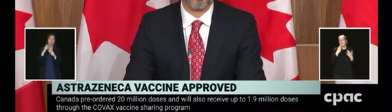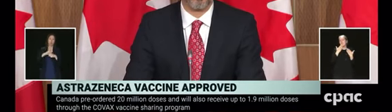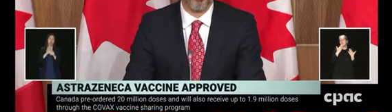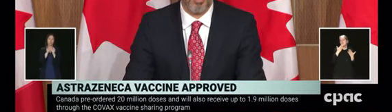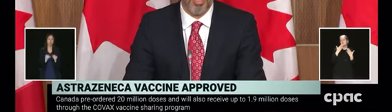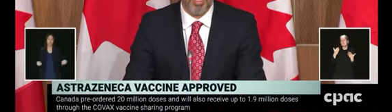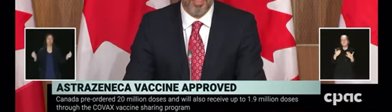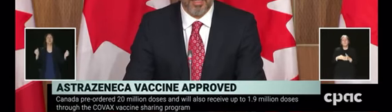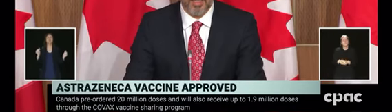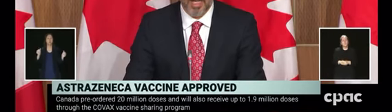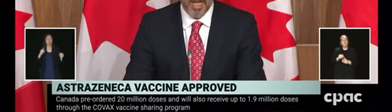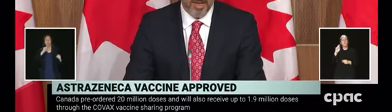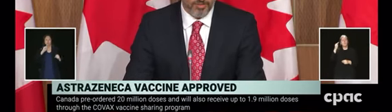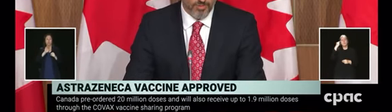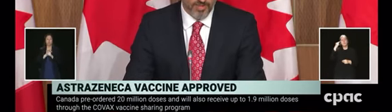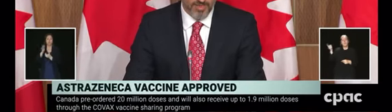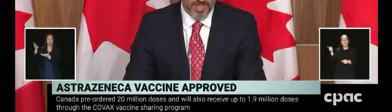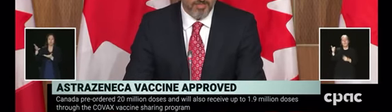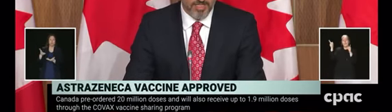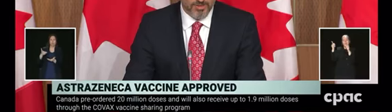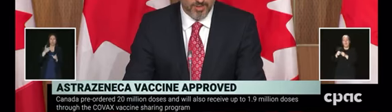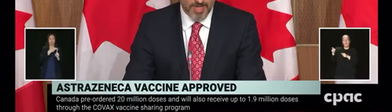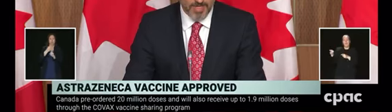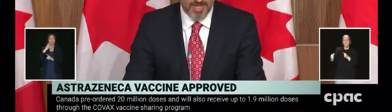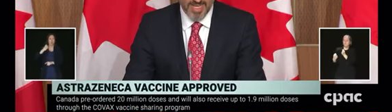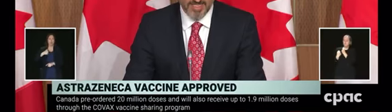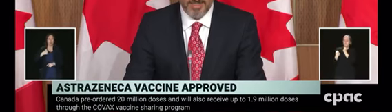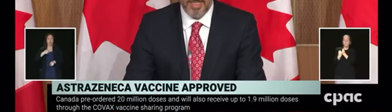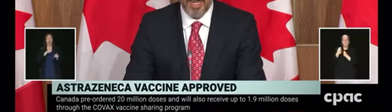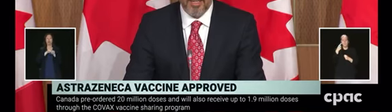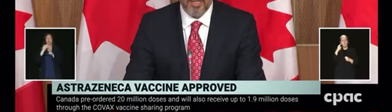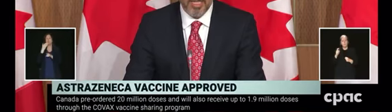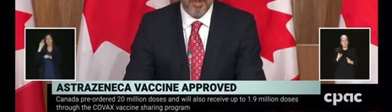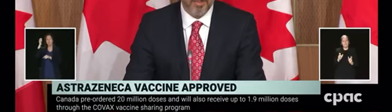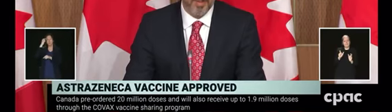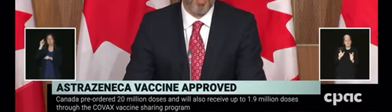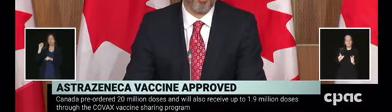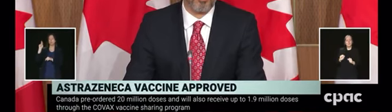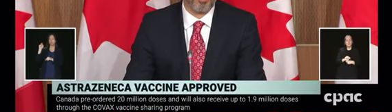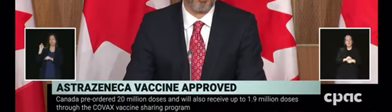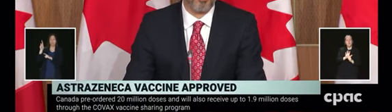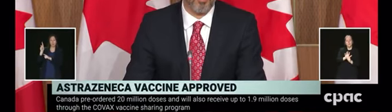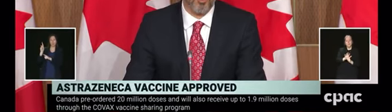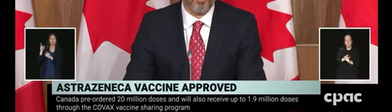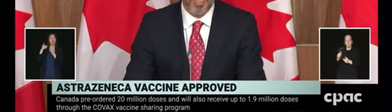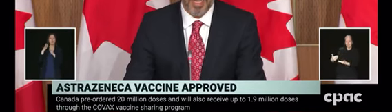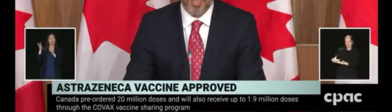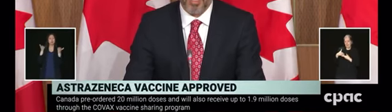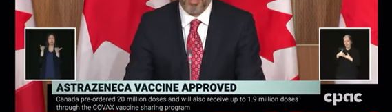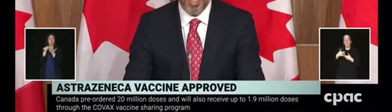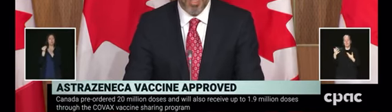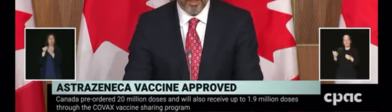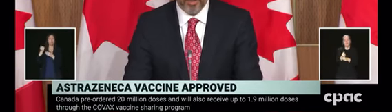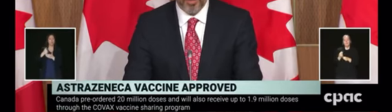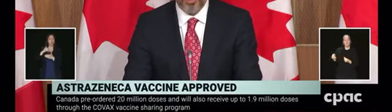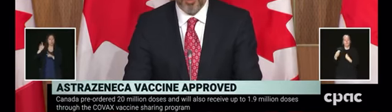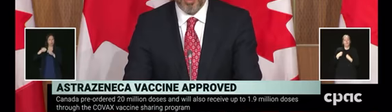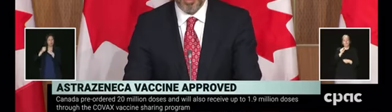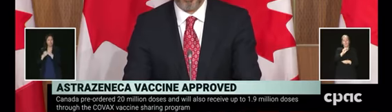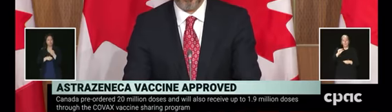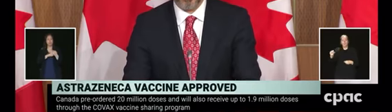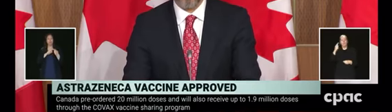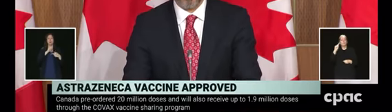these doses for Canadians. I also want to thank Minister Anand and our teams at Public Services and Procurement Canada and